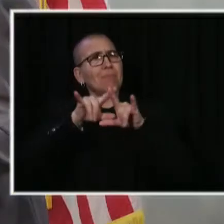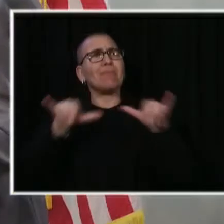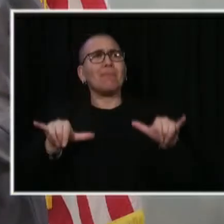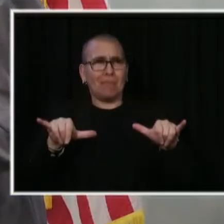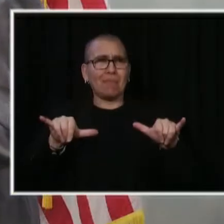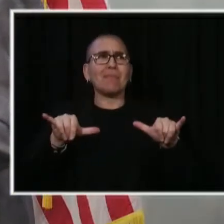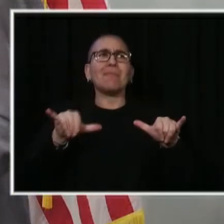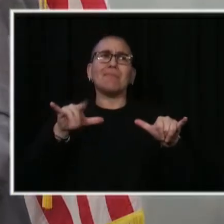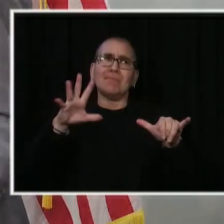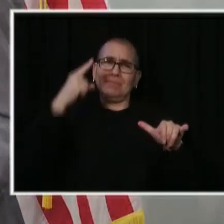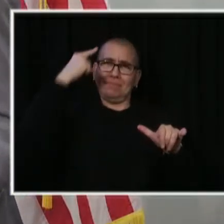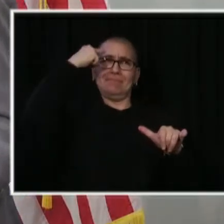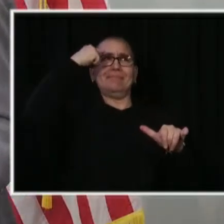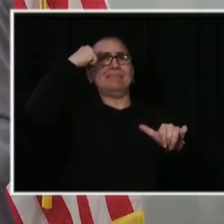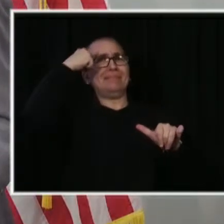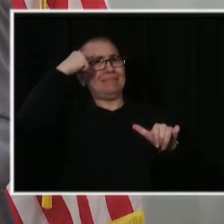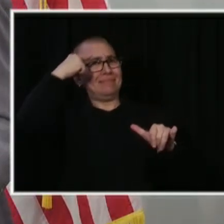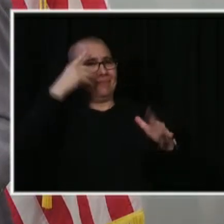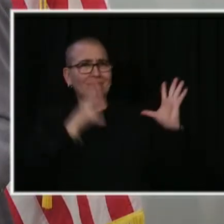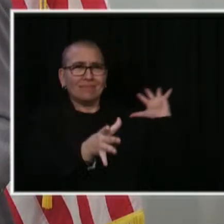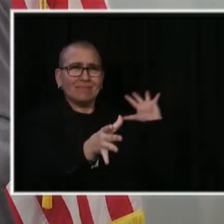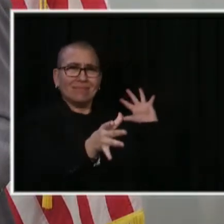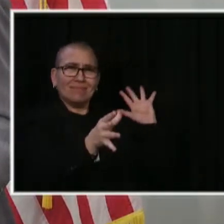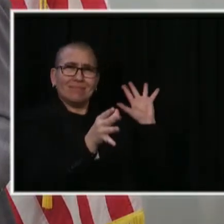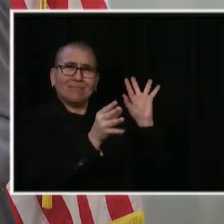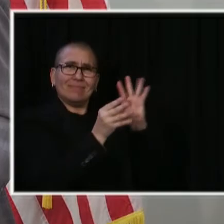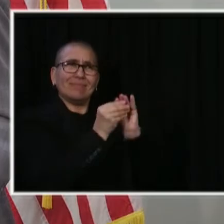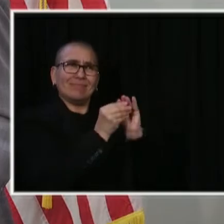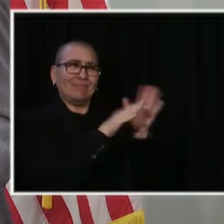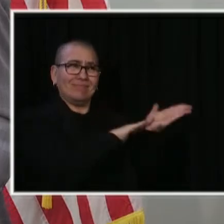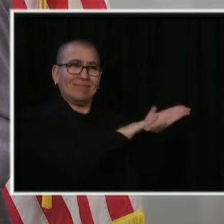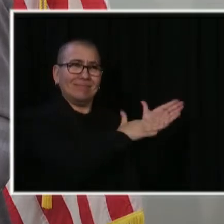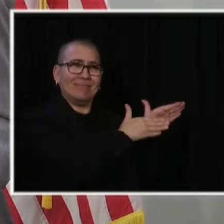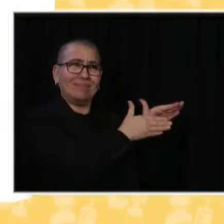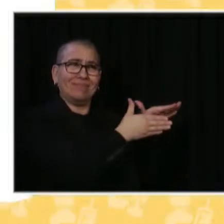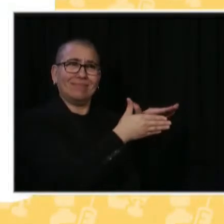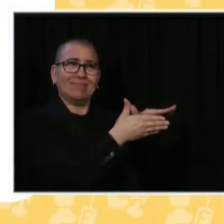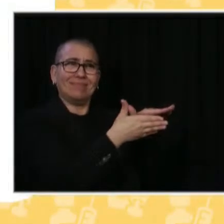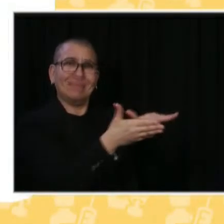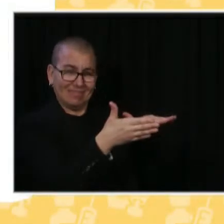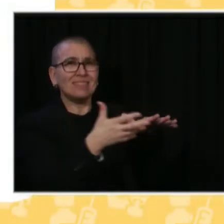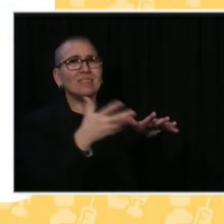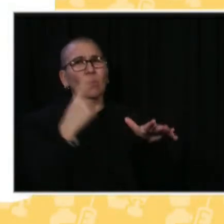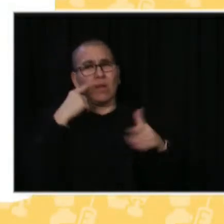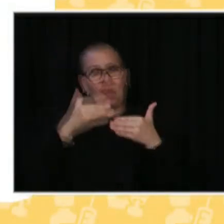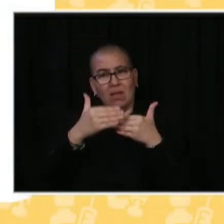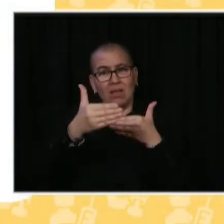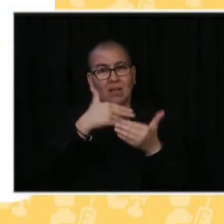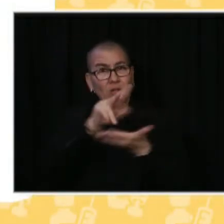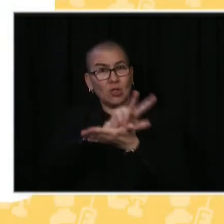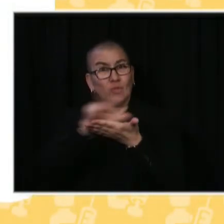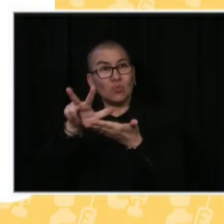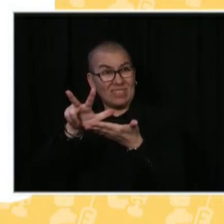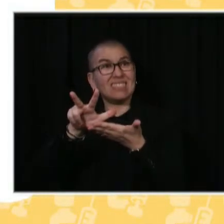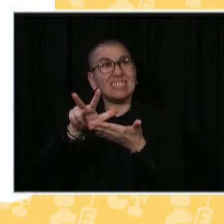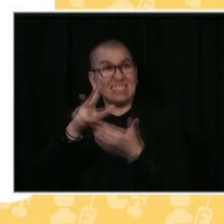So our path forward is pretty clear. Minnesota now, the next 3 weeks, really, it's on you to get the